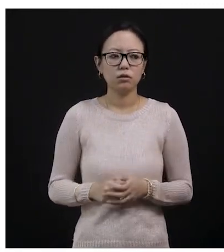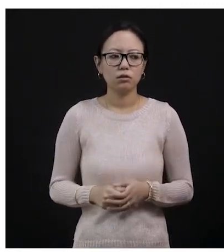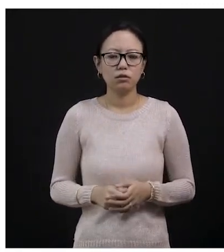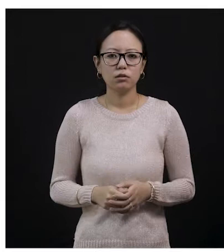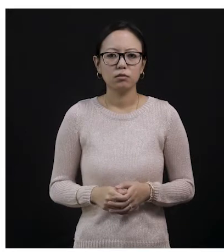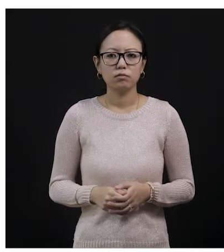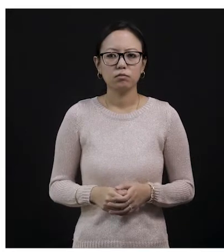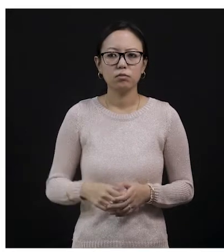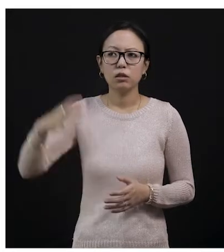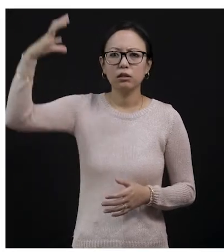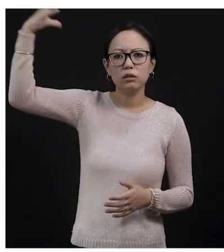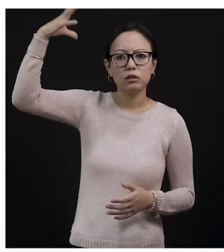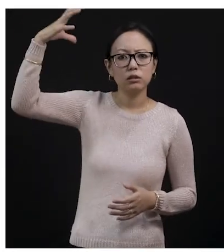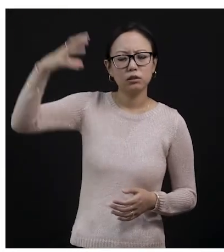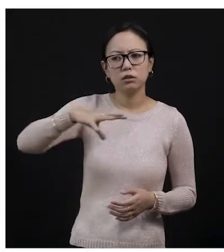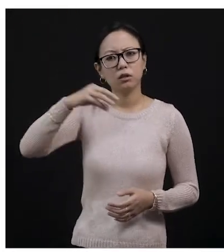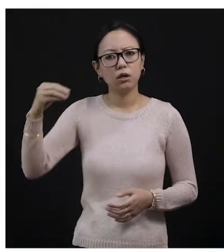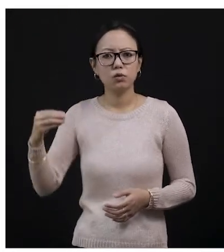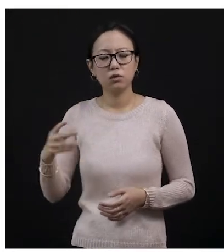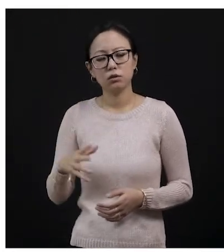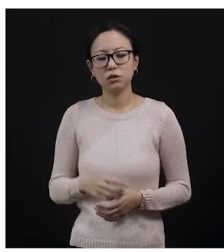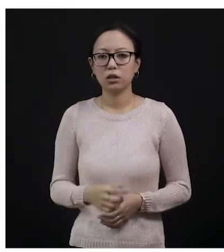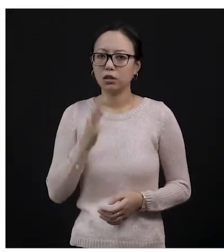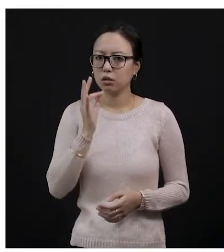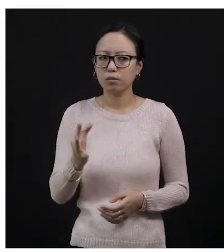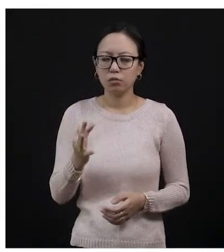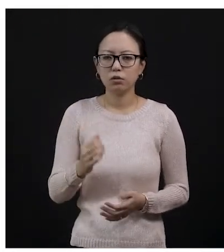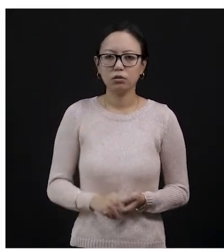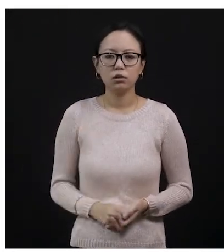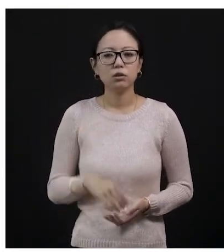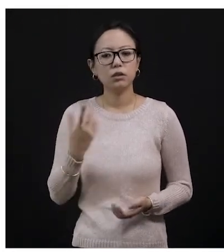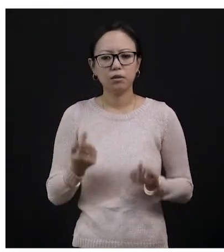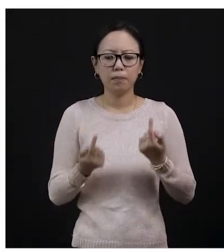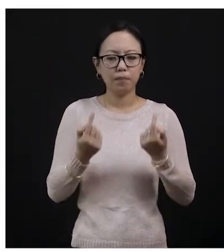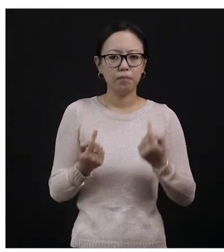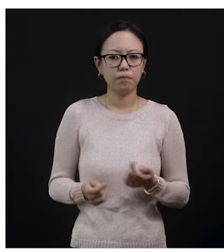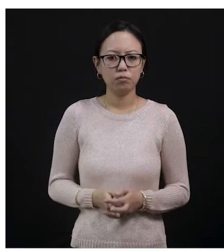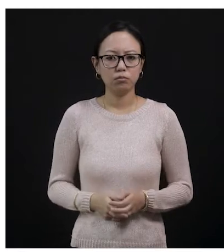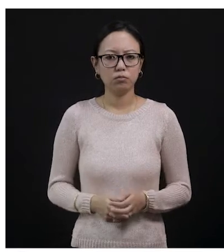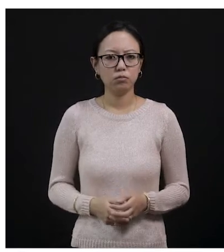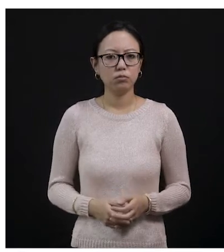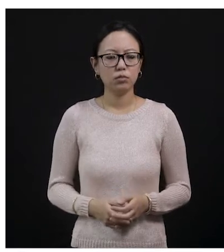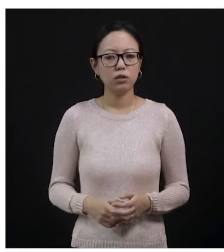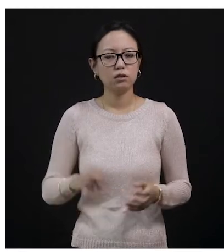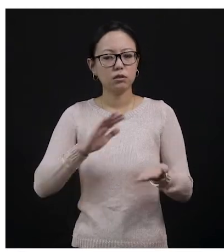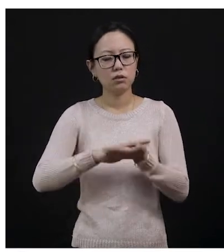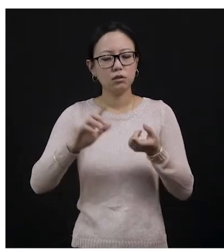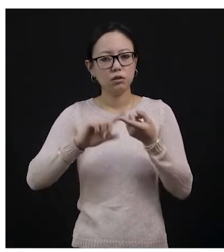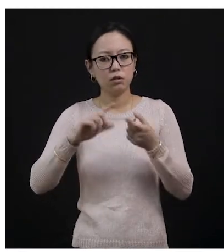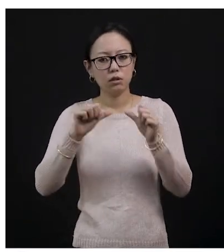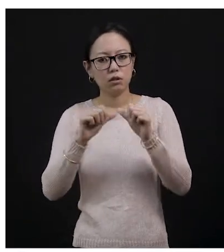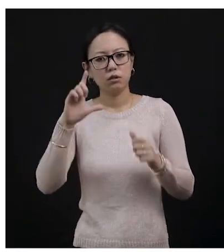the sun, okay? It should have the plant should be healthy, a healthy one. So keep it covered like this